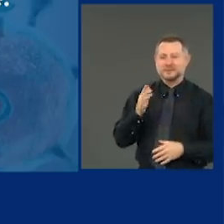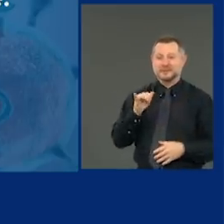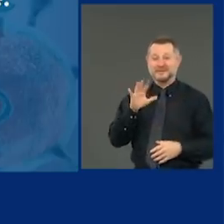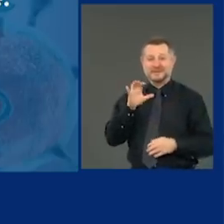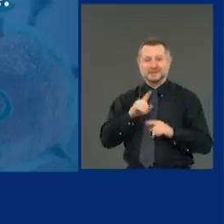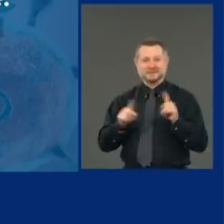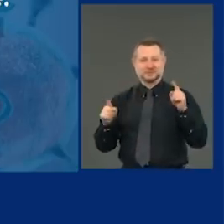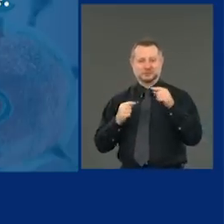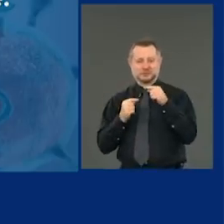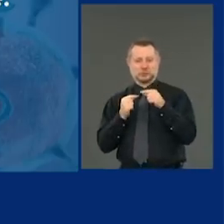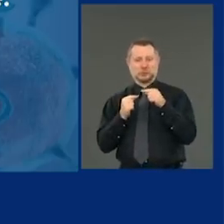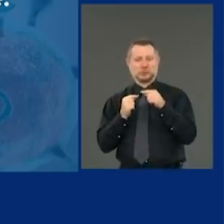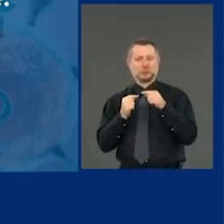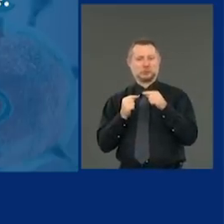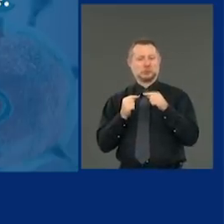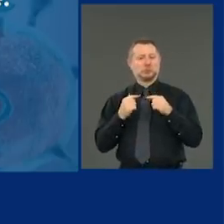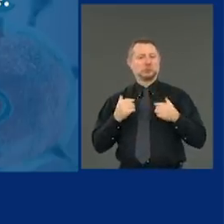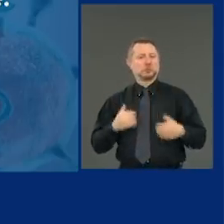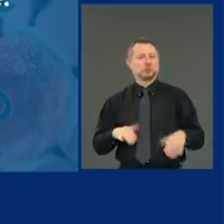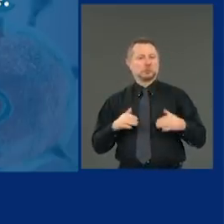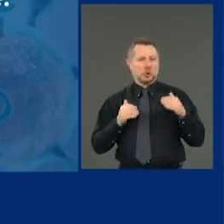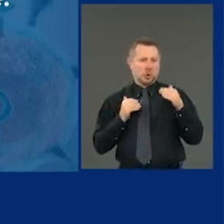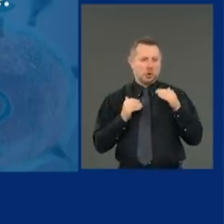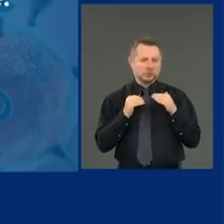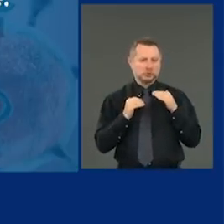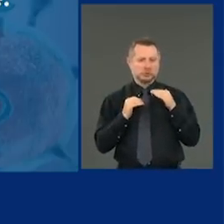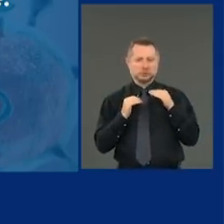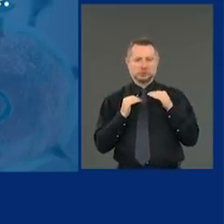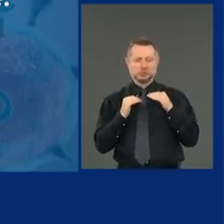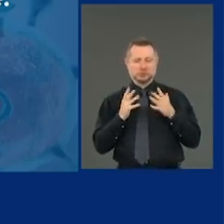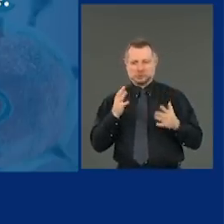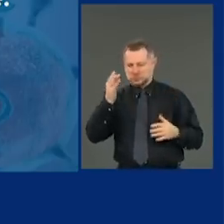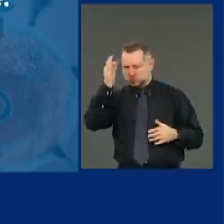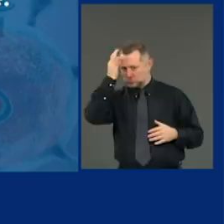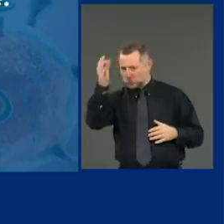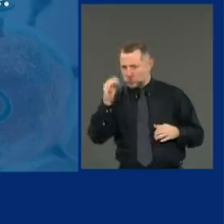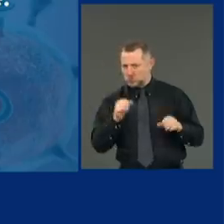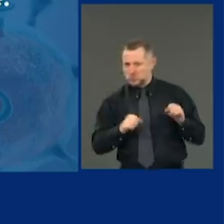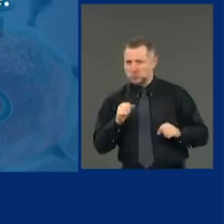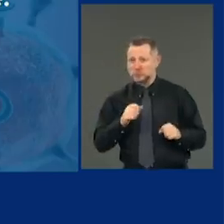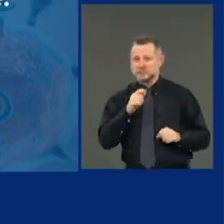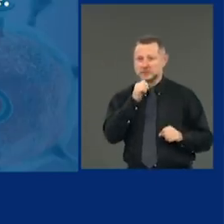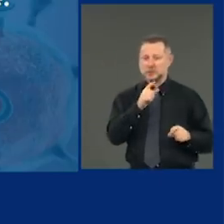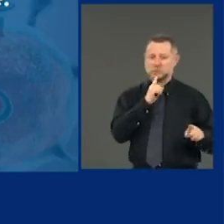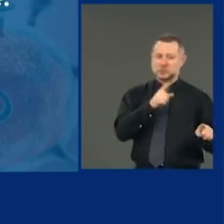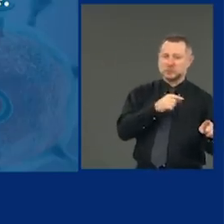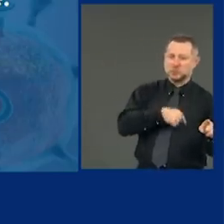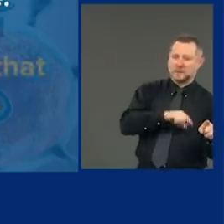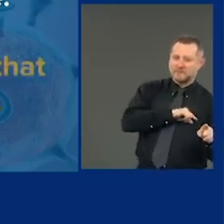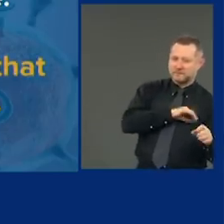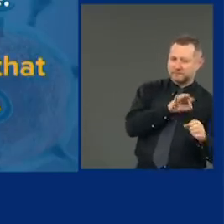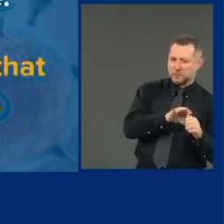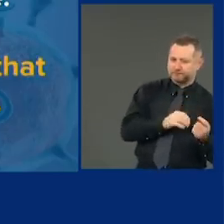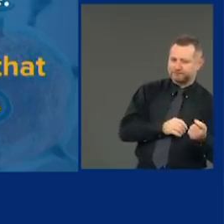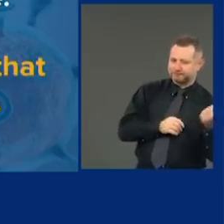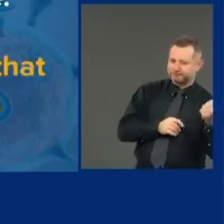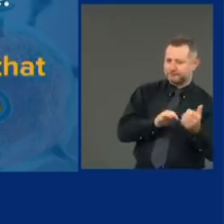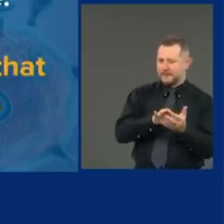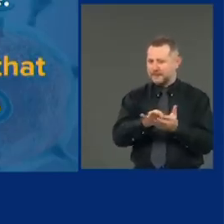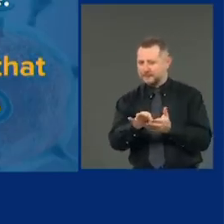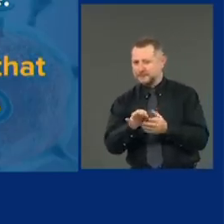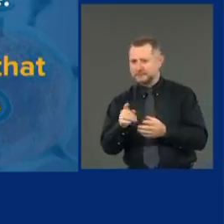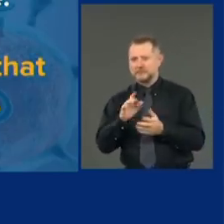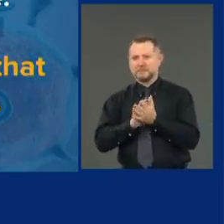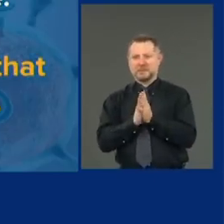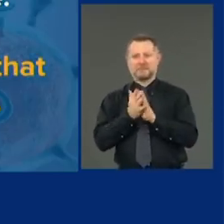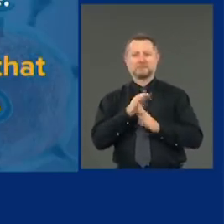first and second is so small, if you start to have a question about who's an eligible voter, it could get dicey. So I'm